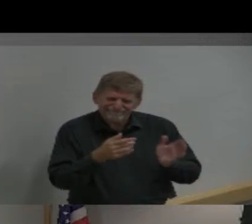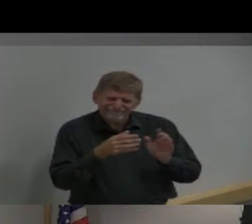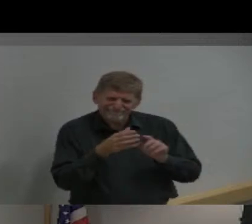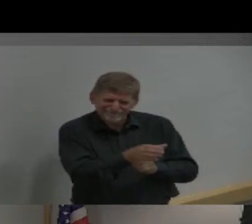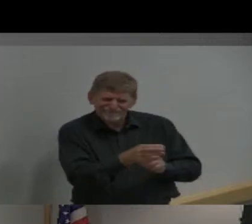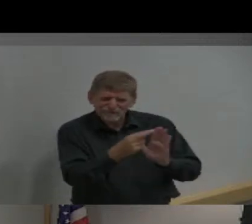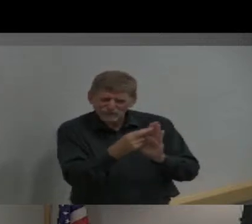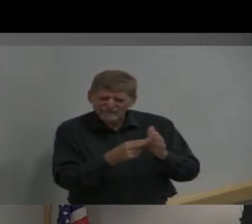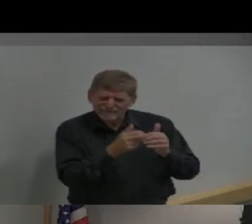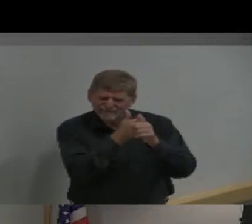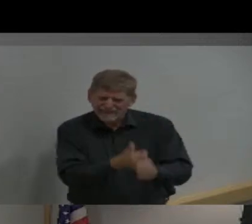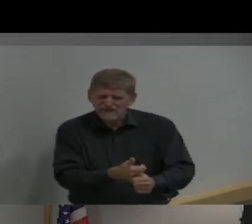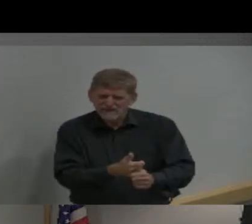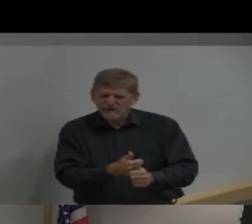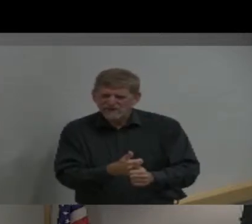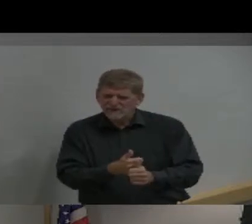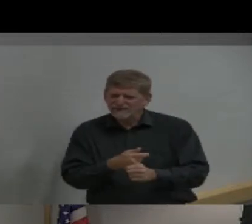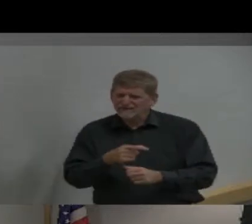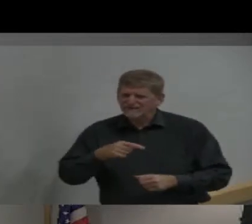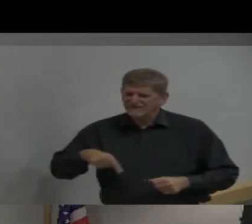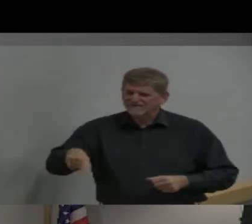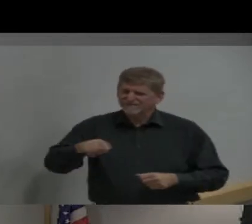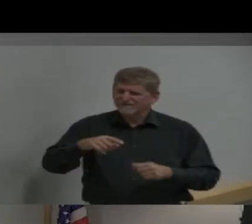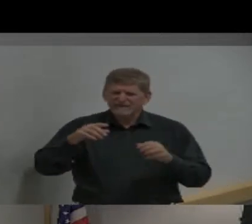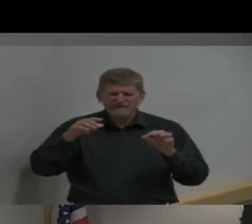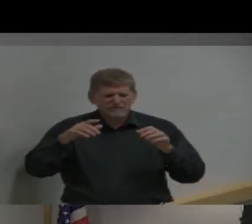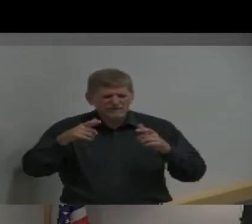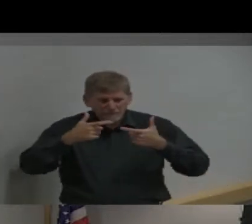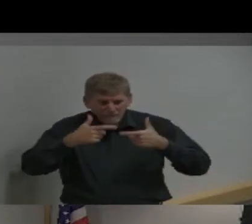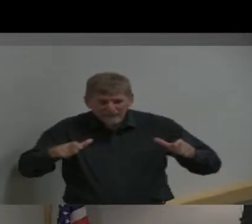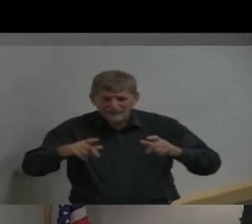in a larger space to where that type of interactivity won't occur.